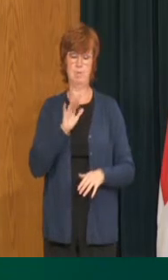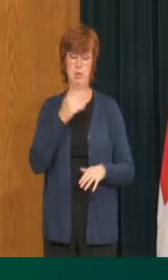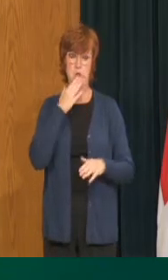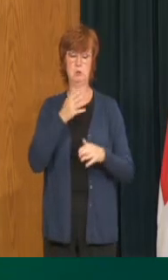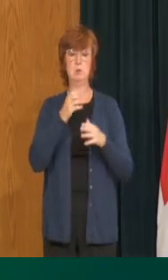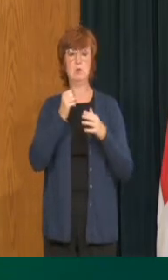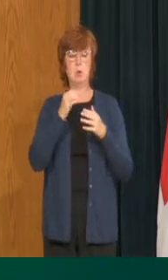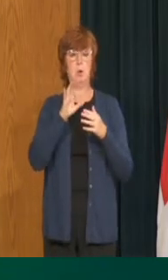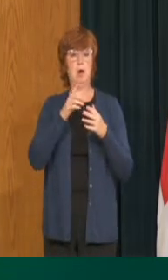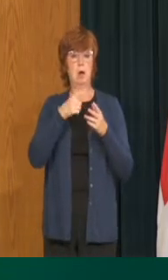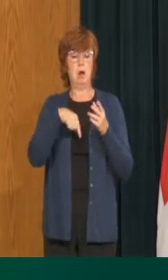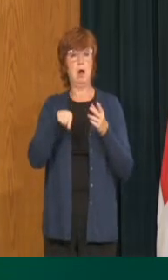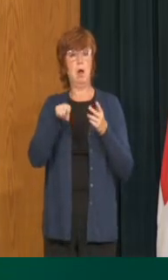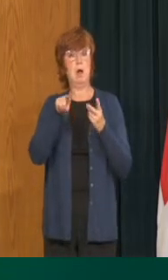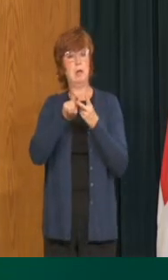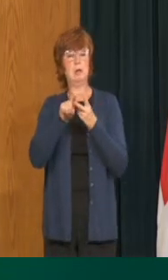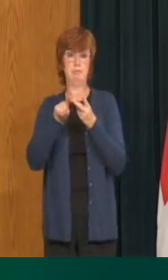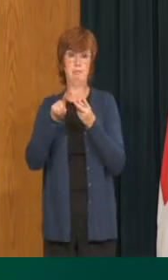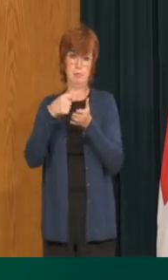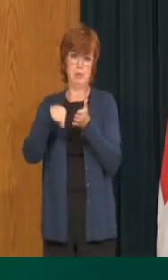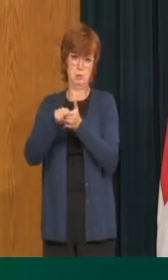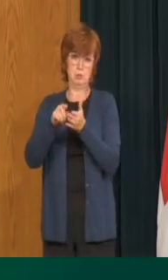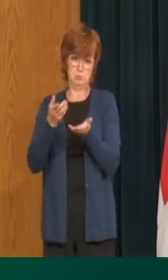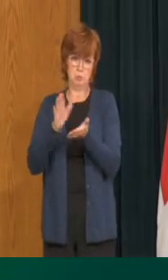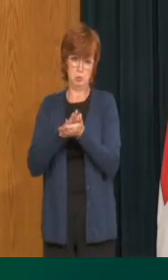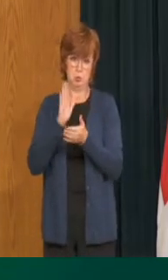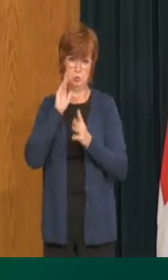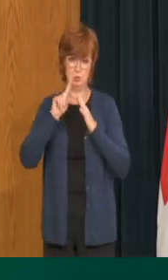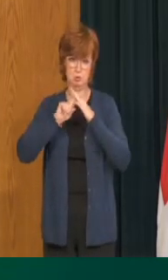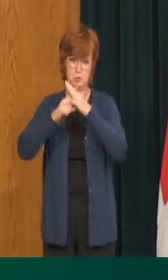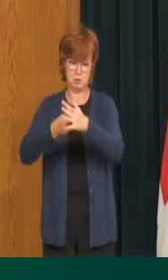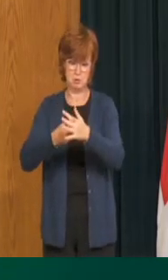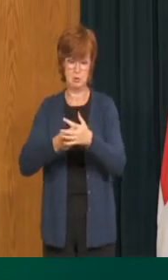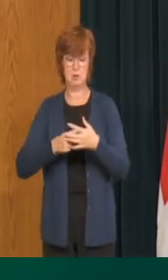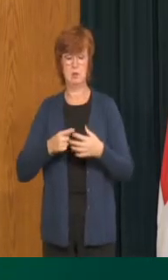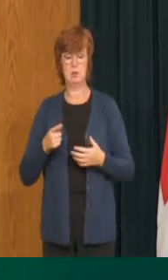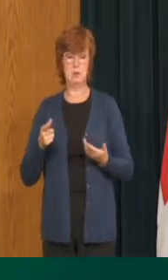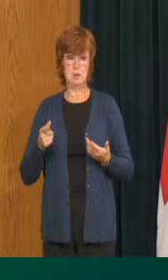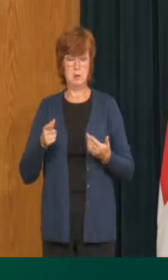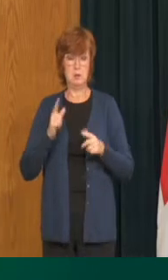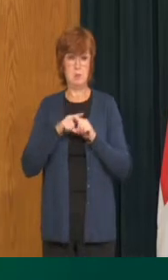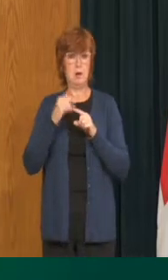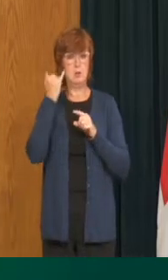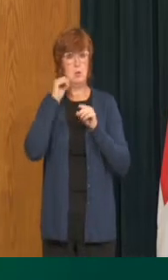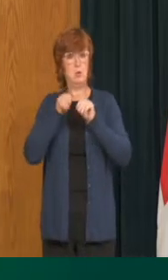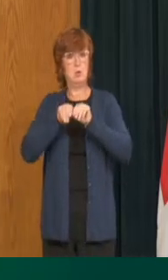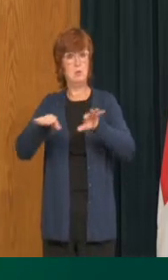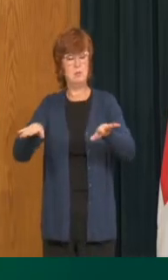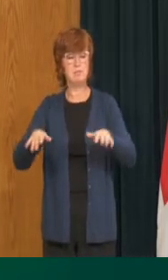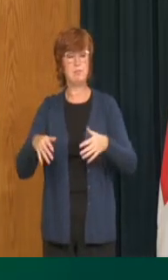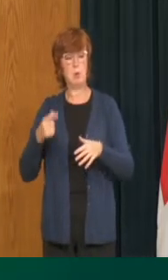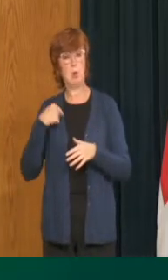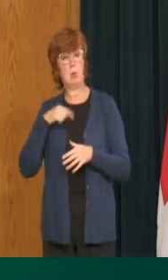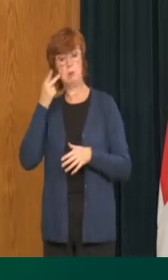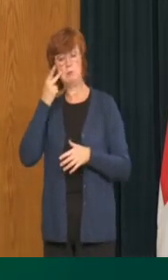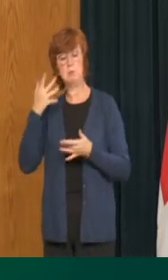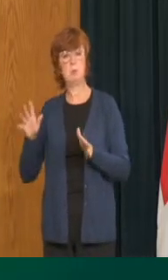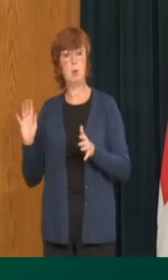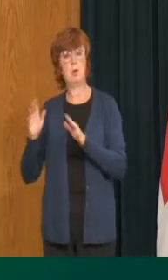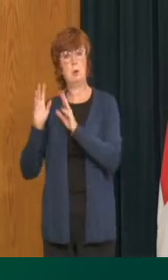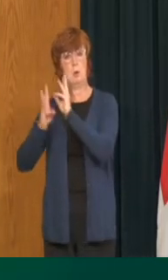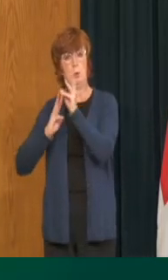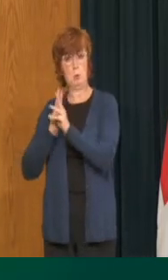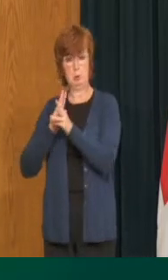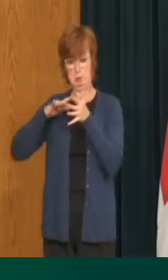or a cluster in a school, as has been reported in other jurisdictions and other parts of the world, we laid out the approach that we'll